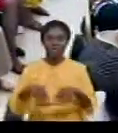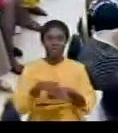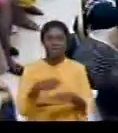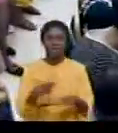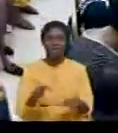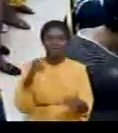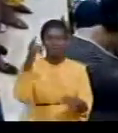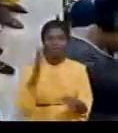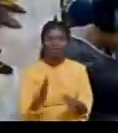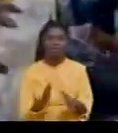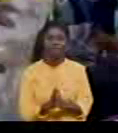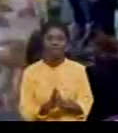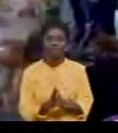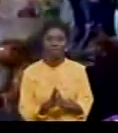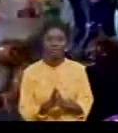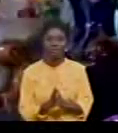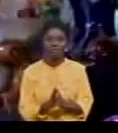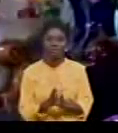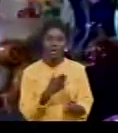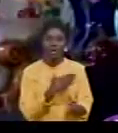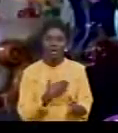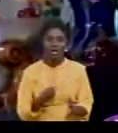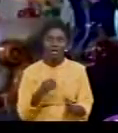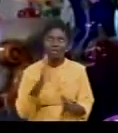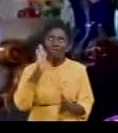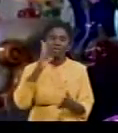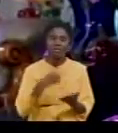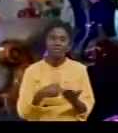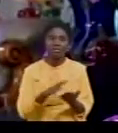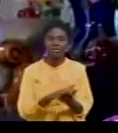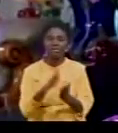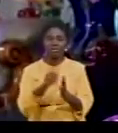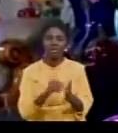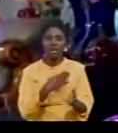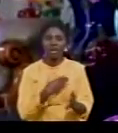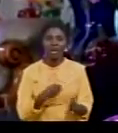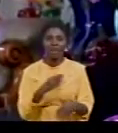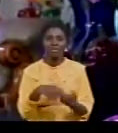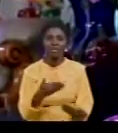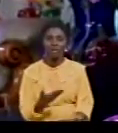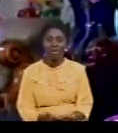God and his righteousness, and